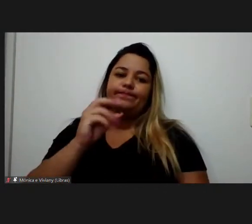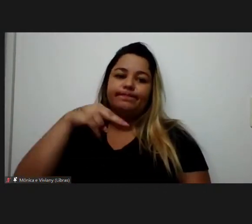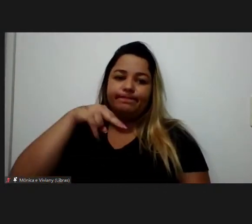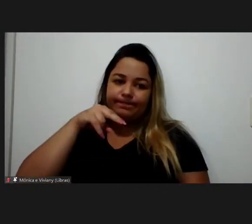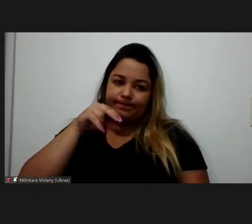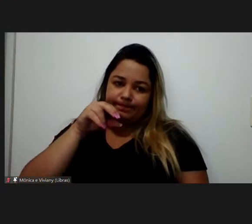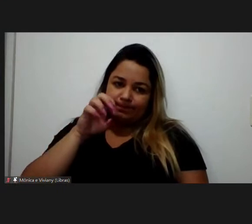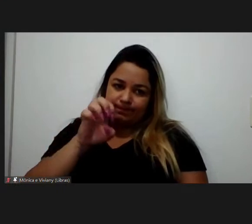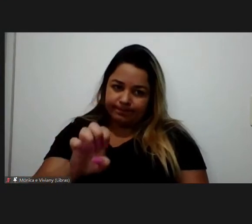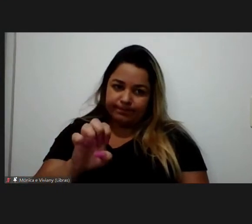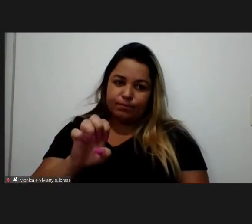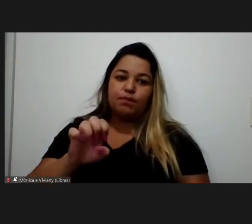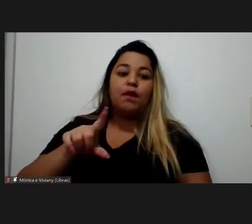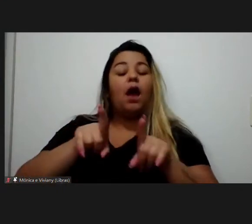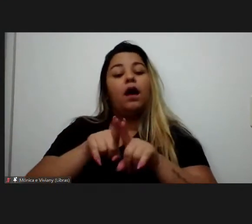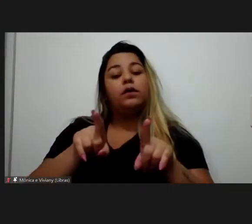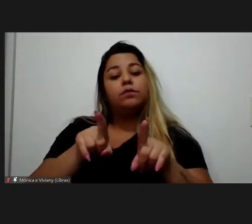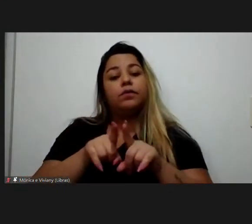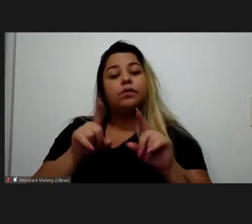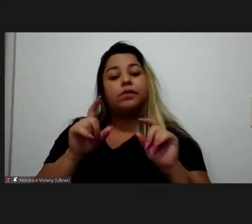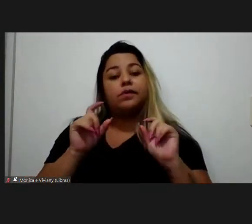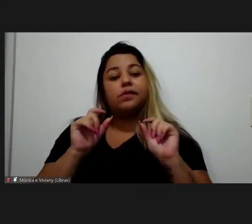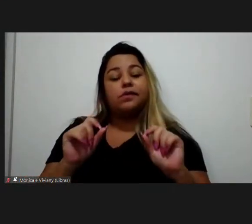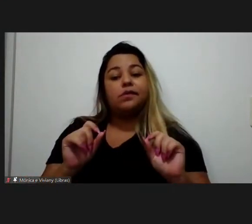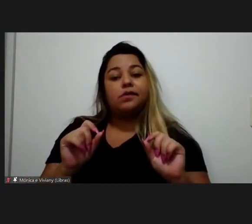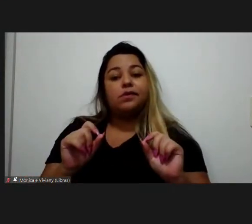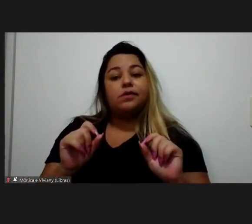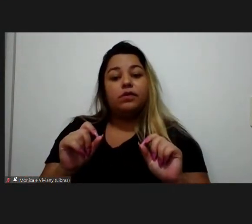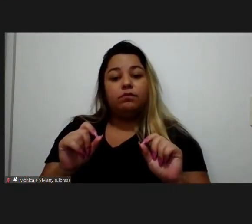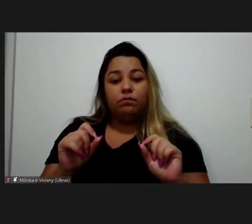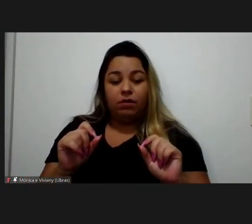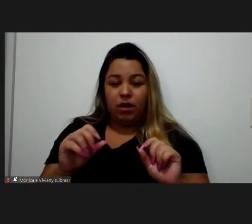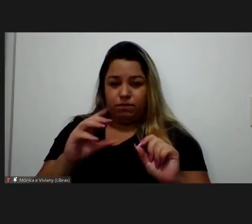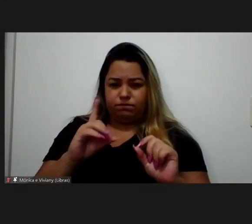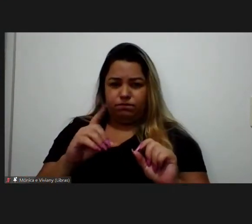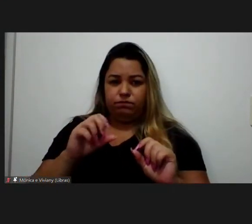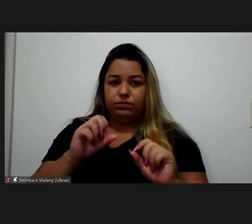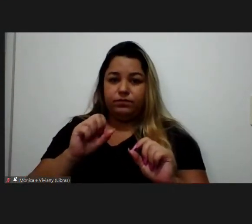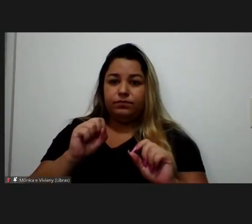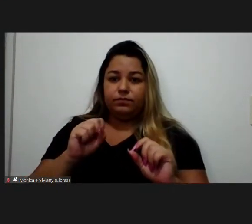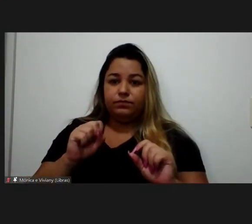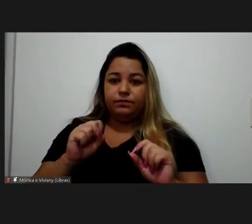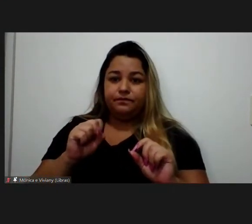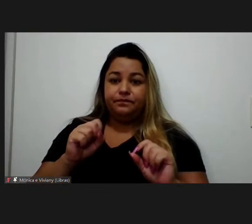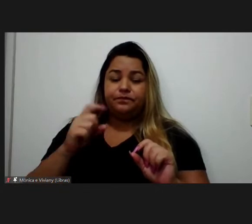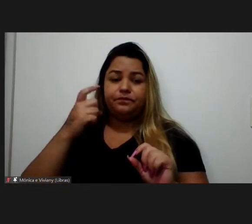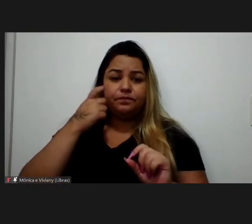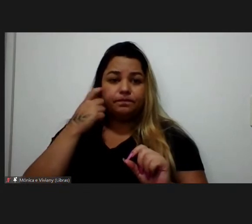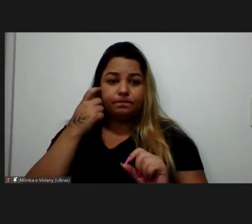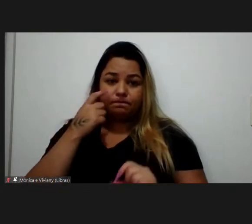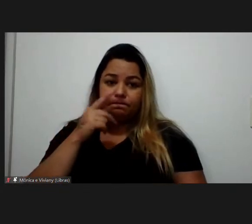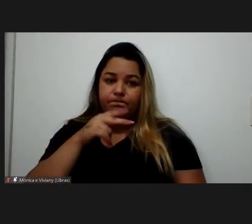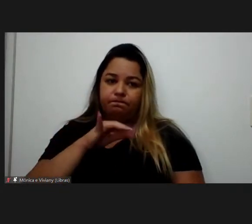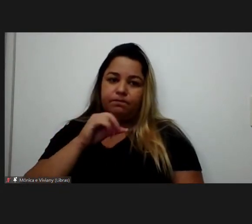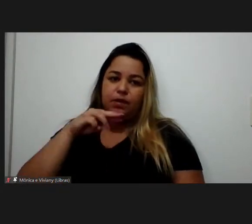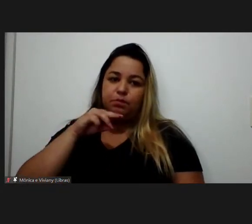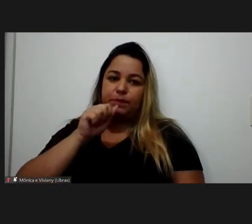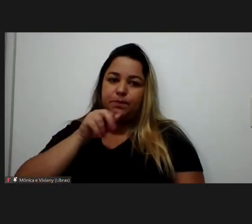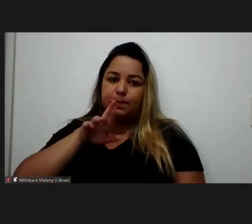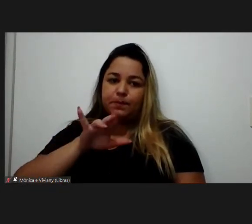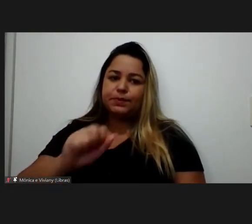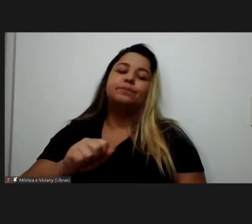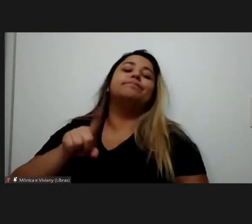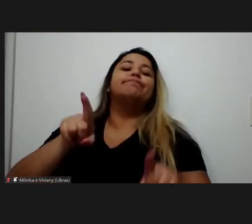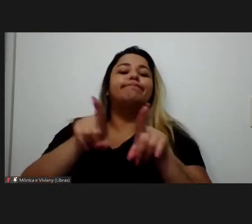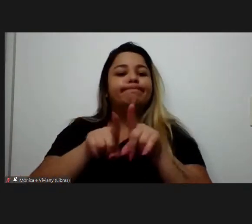to technical chamber of CNS, the process of